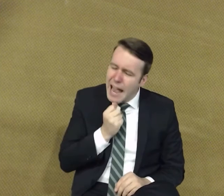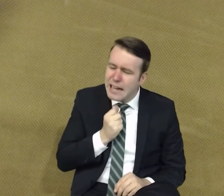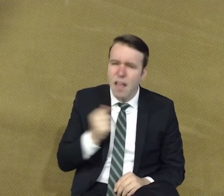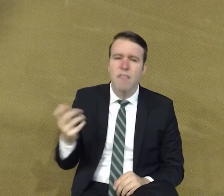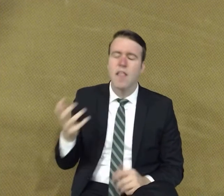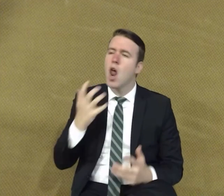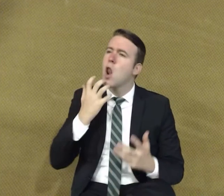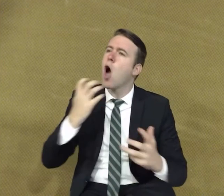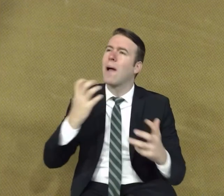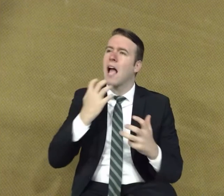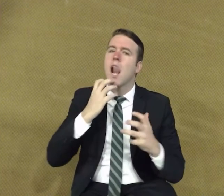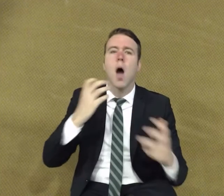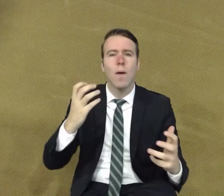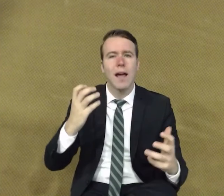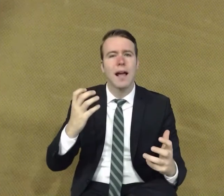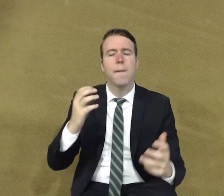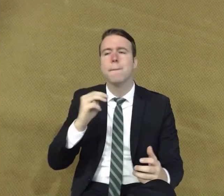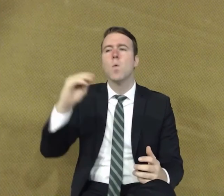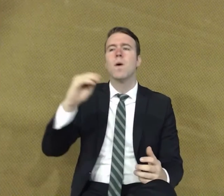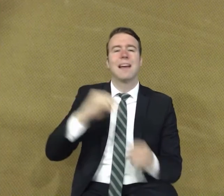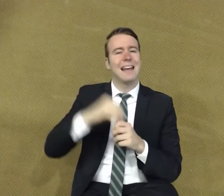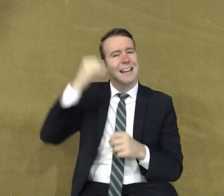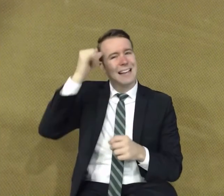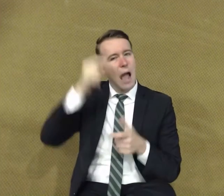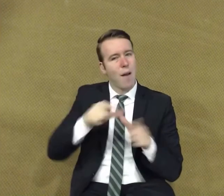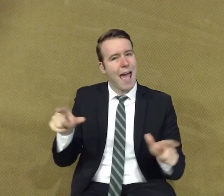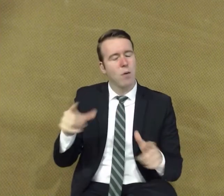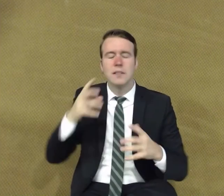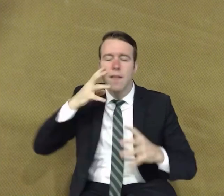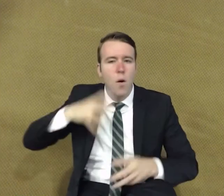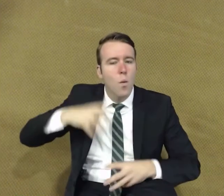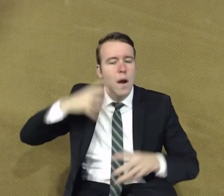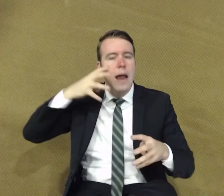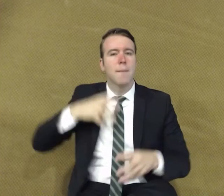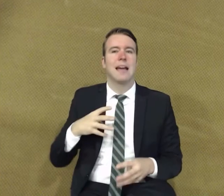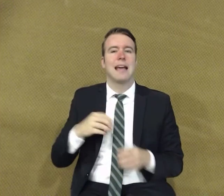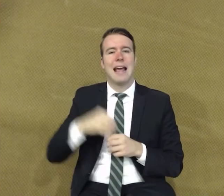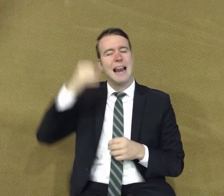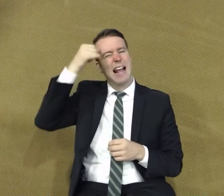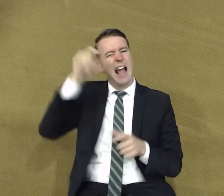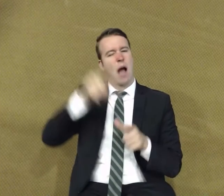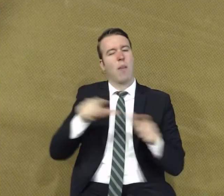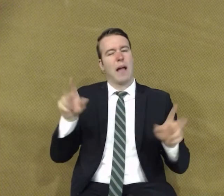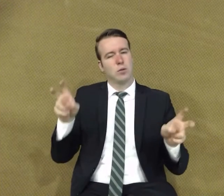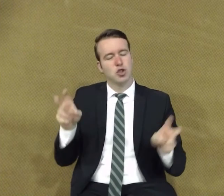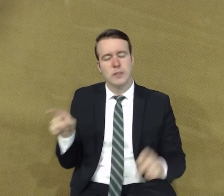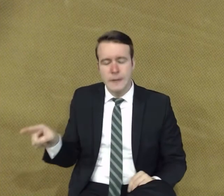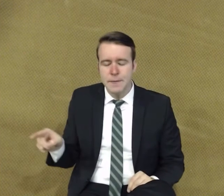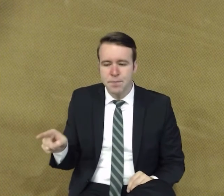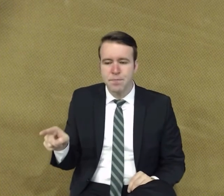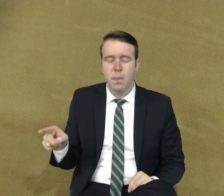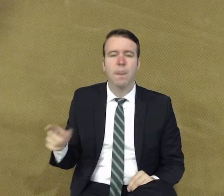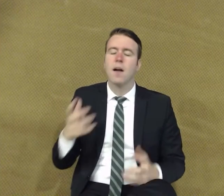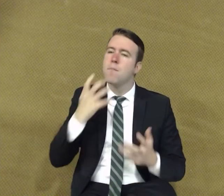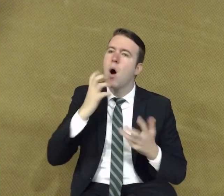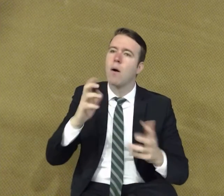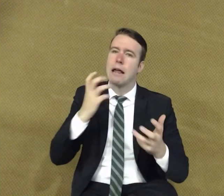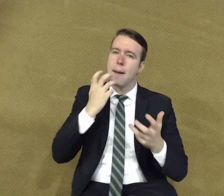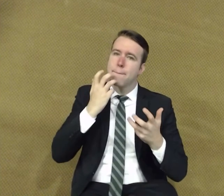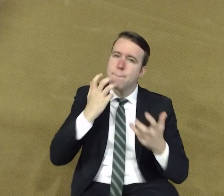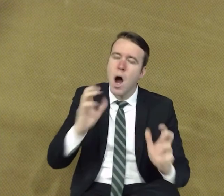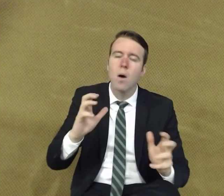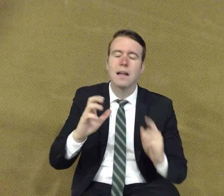are lowing in cow language. They are weeping in cow language. They are